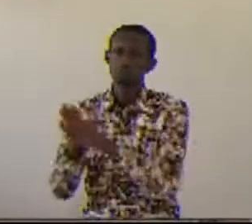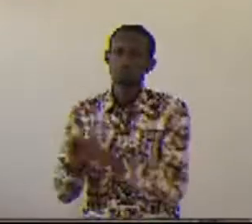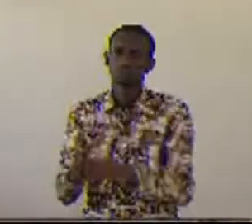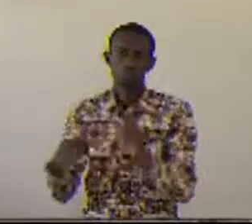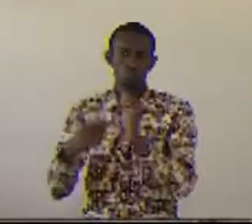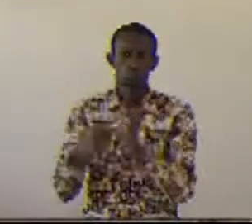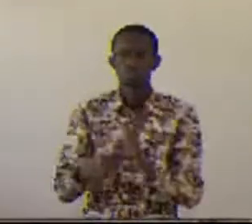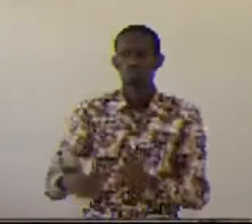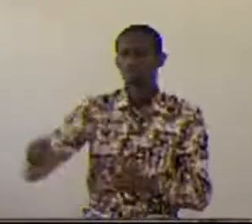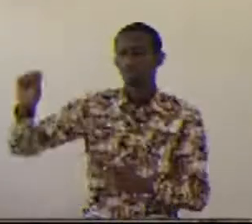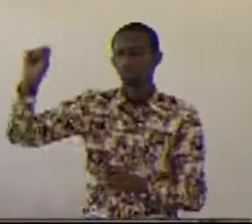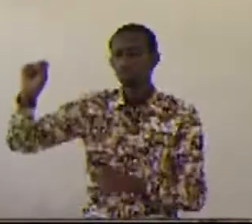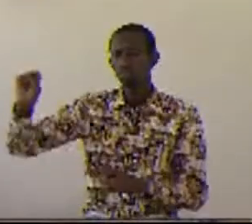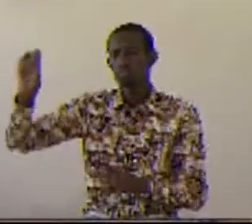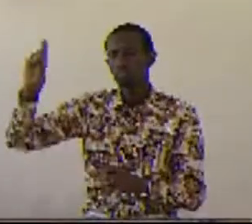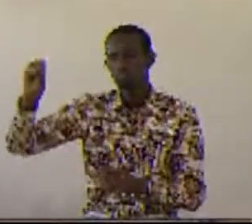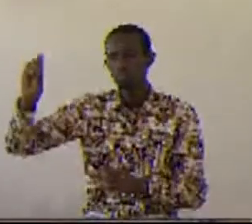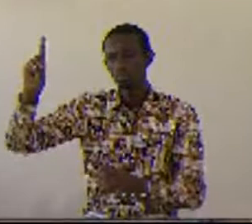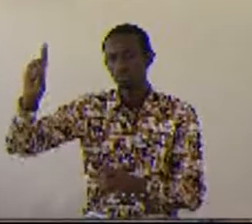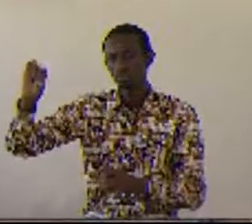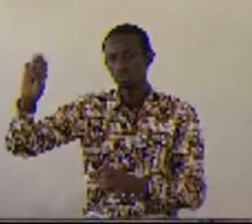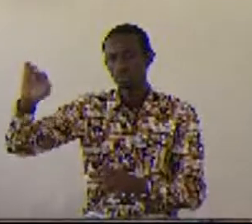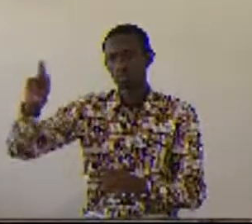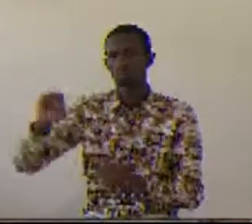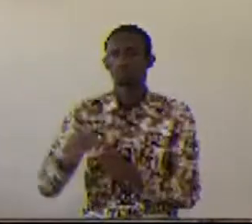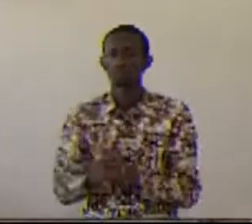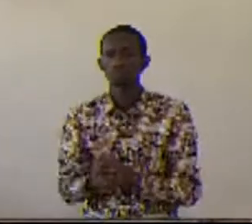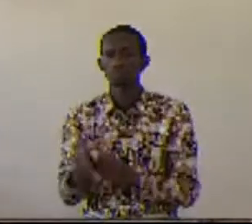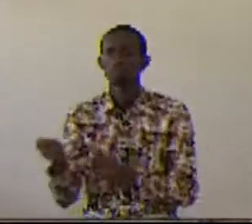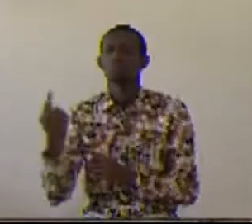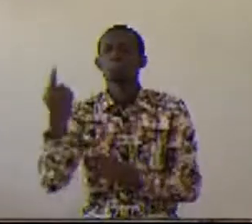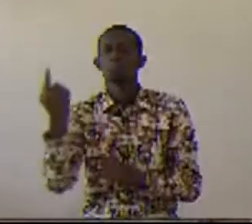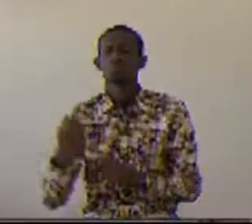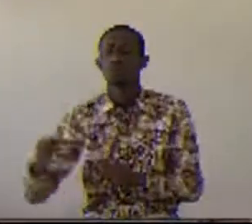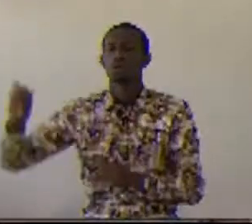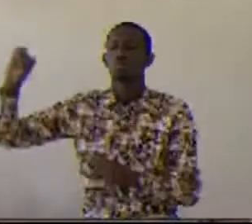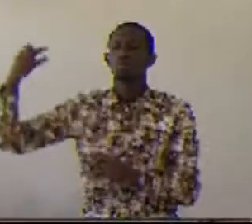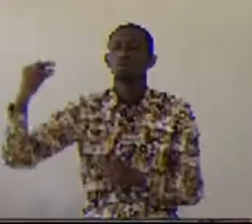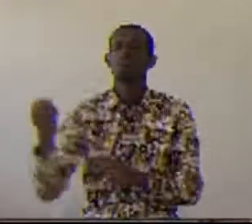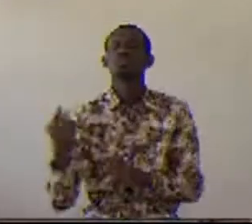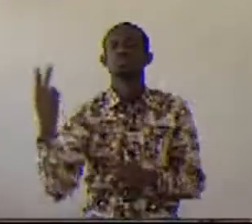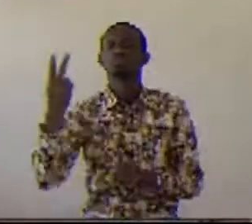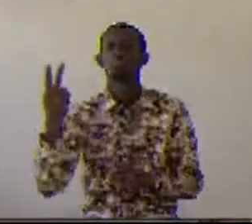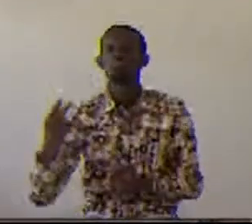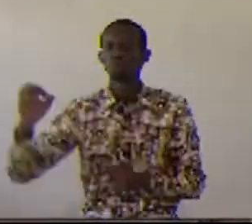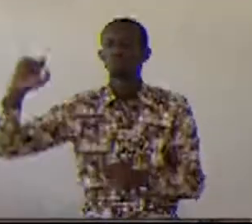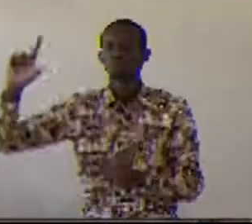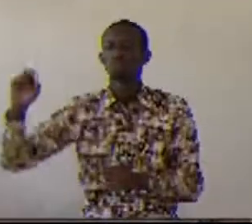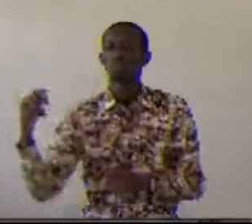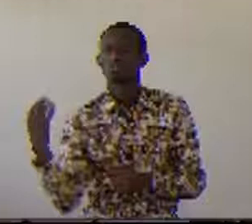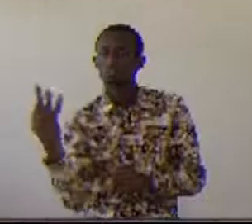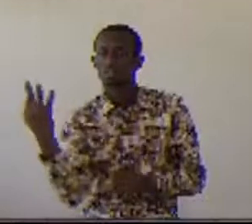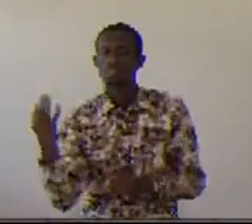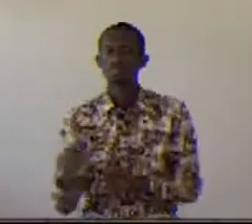we have one delocalized electron, while for magnesium we have two, and aluminum we have three. So